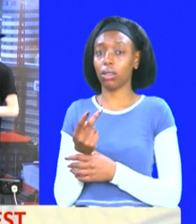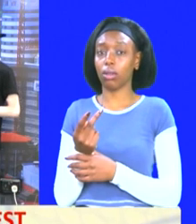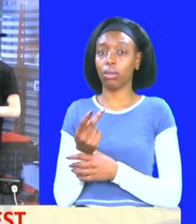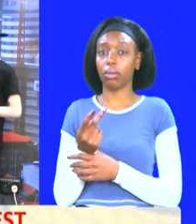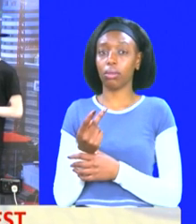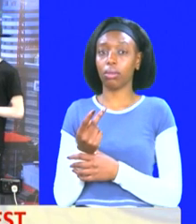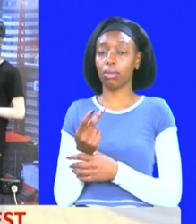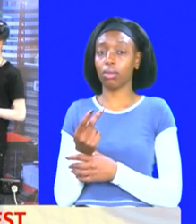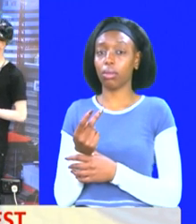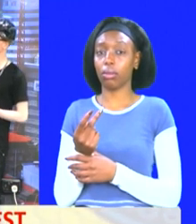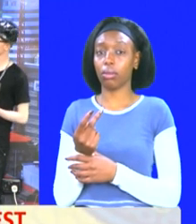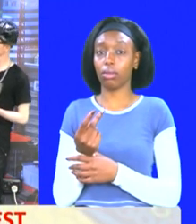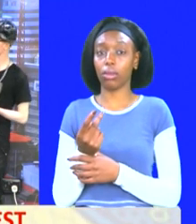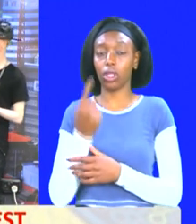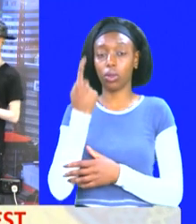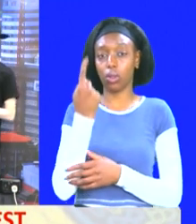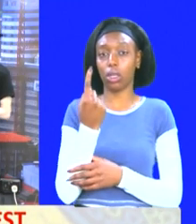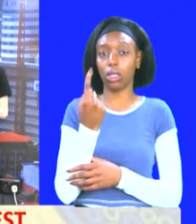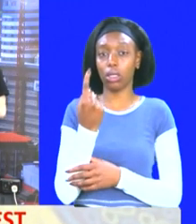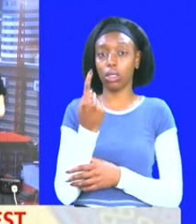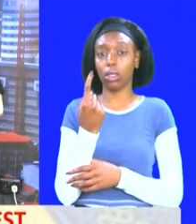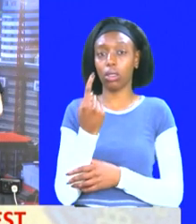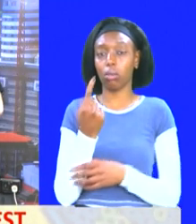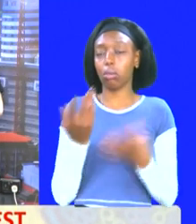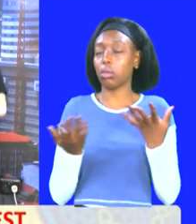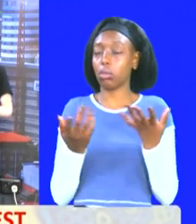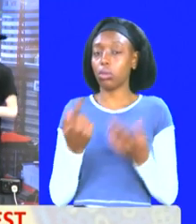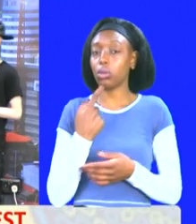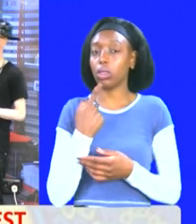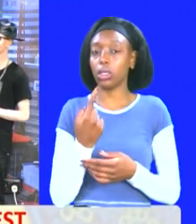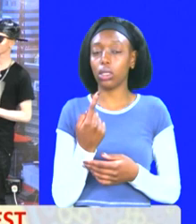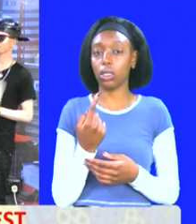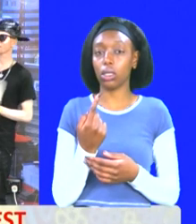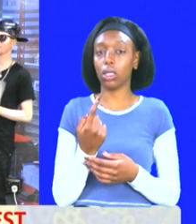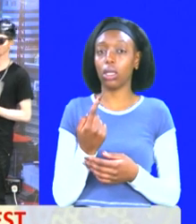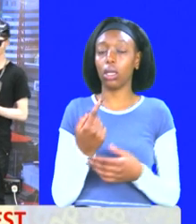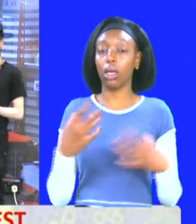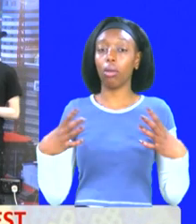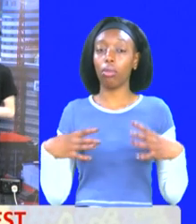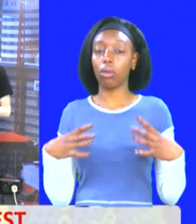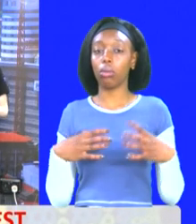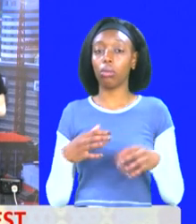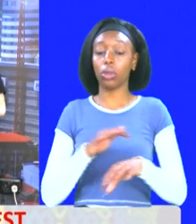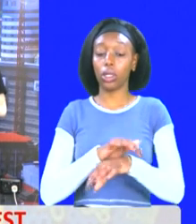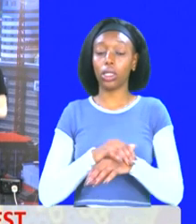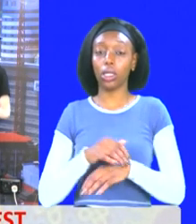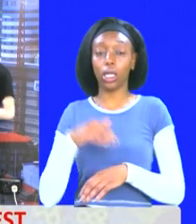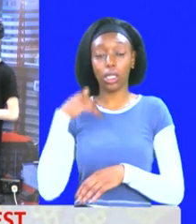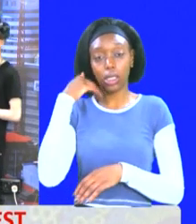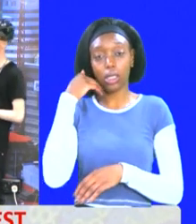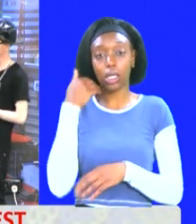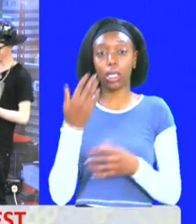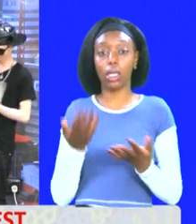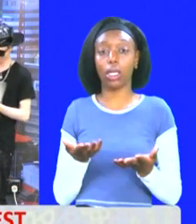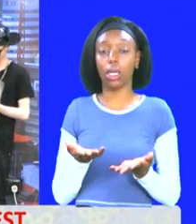rest ambapo tuseme siku moja mtu watu watatu wamekuwa wagonjwa kwa hiyo reggae. Kumaanisha, hiyo band